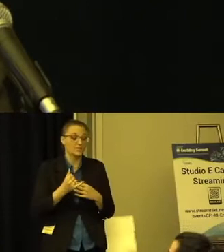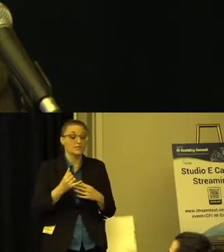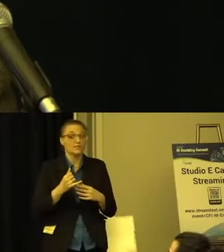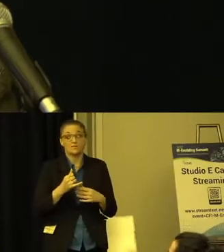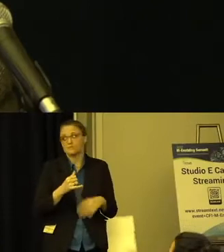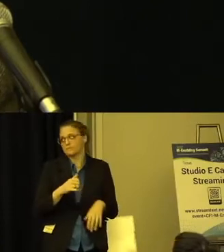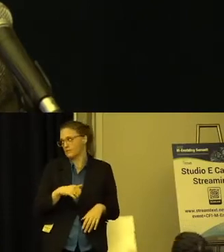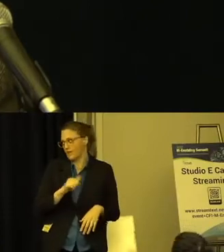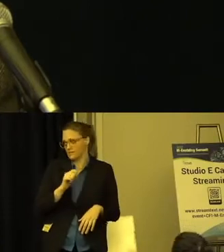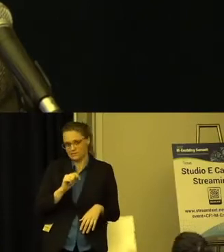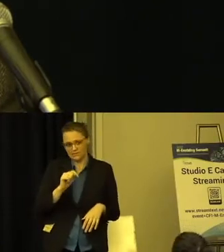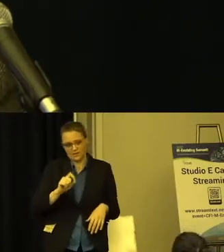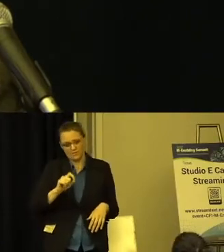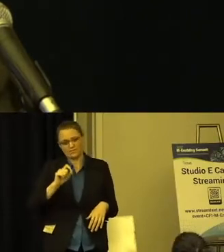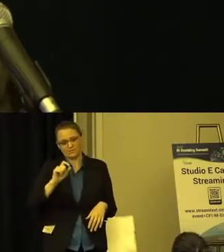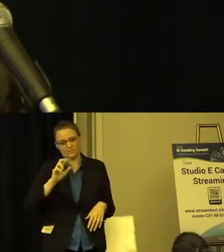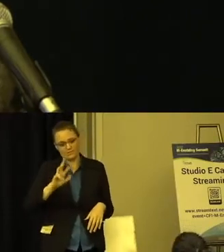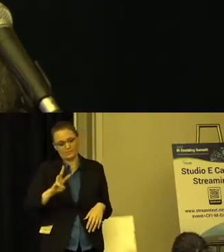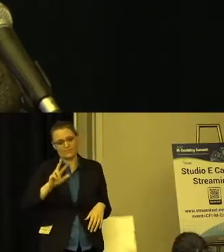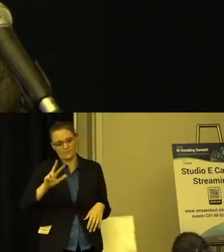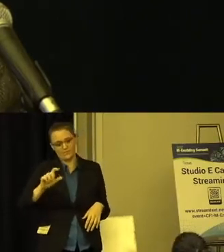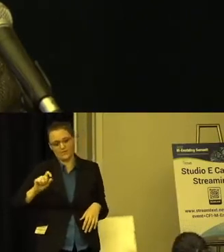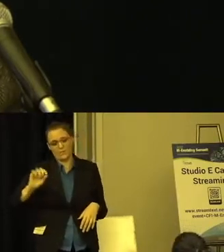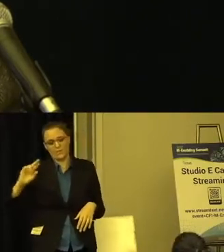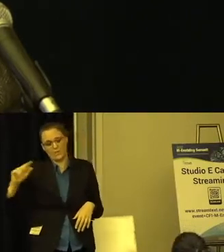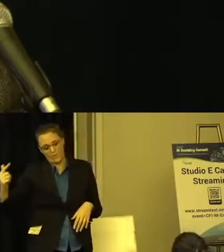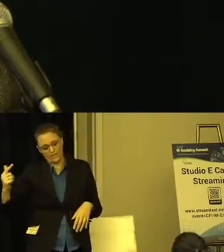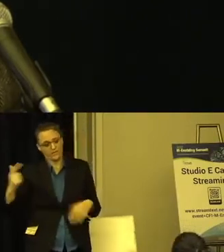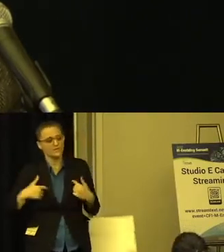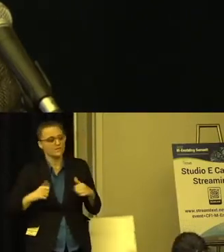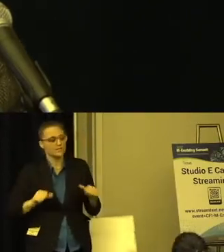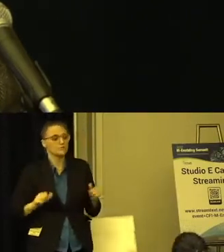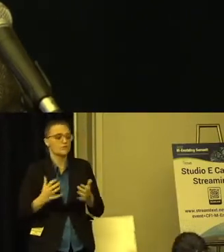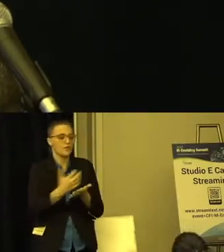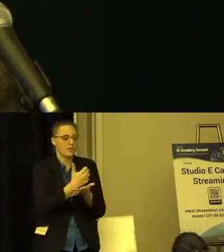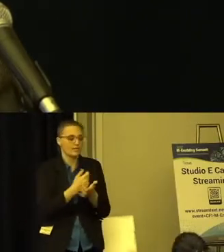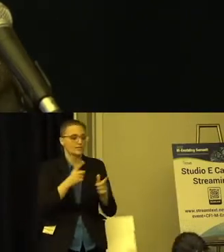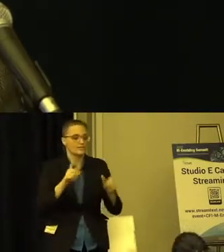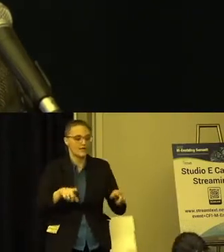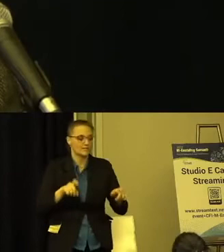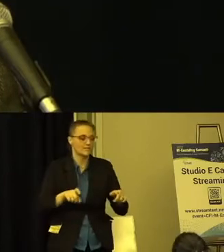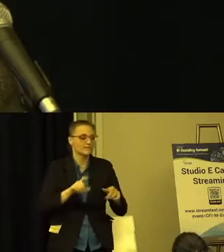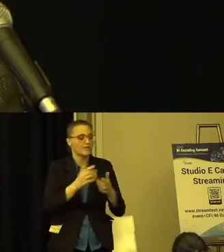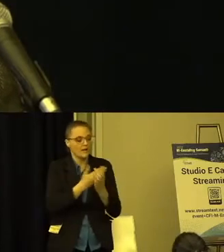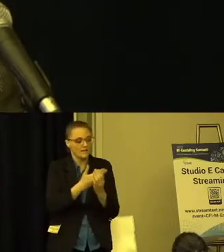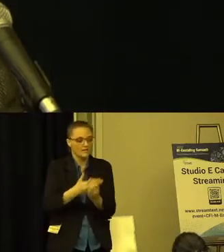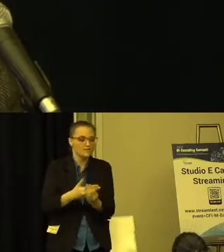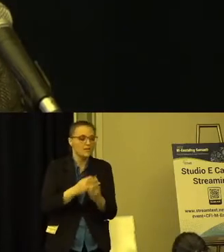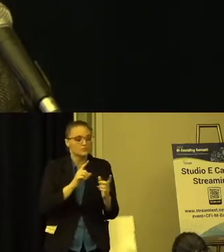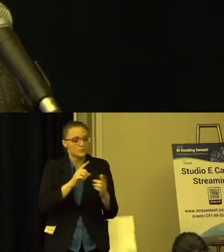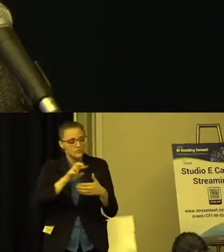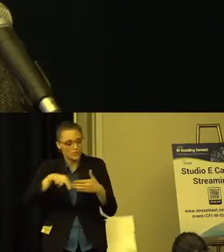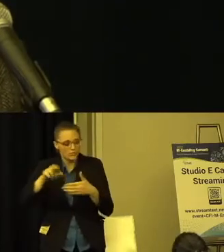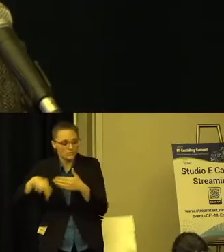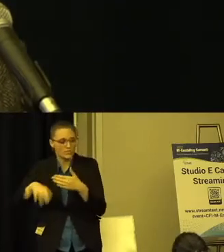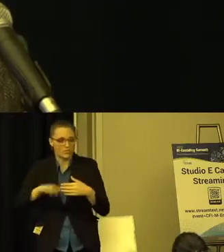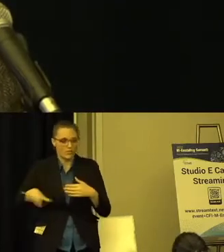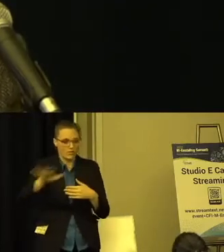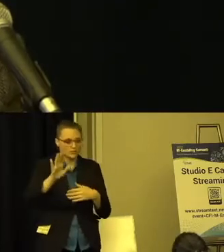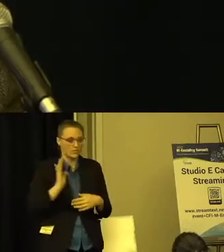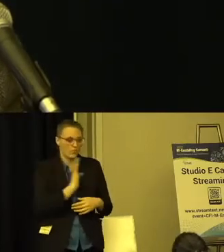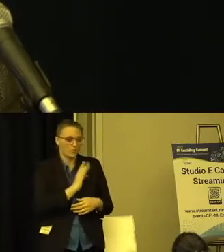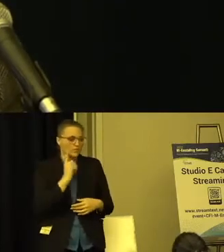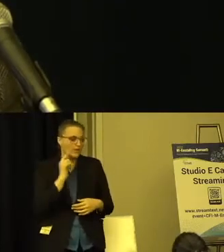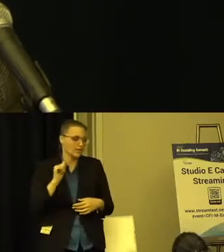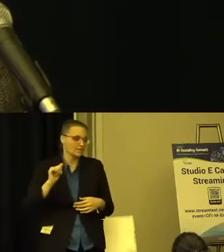aria-at.w3.org. It's an attempt to collect test files and test results across the board for ATs. It's